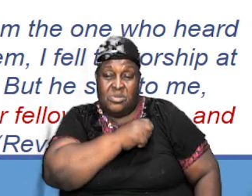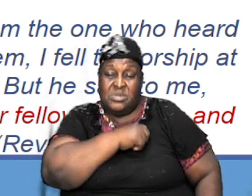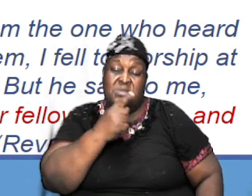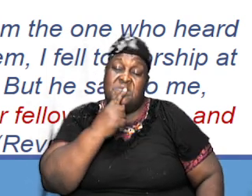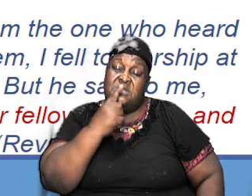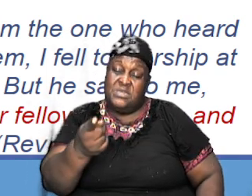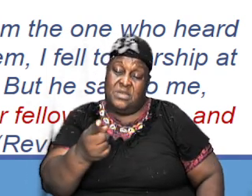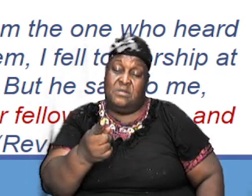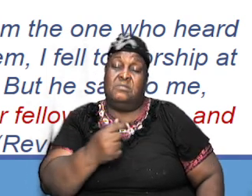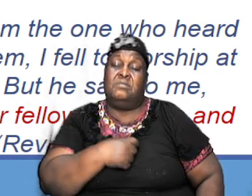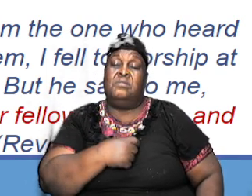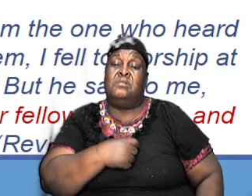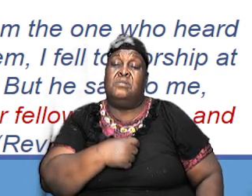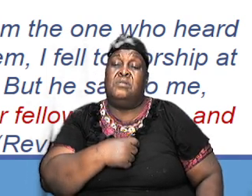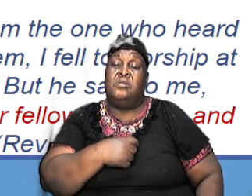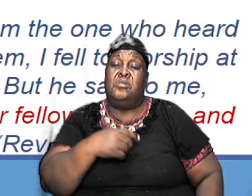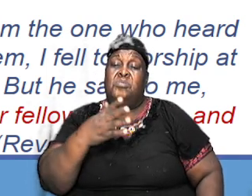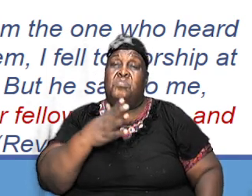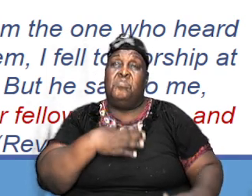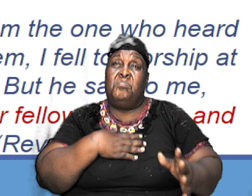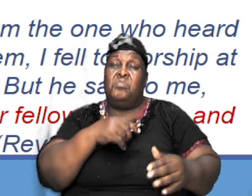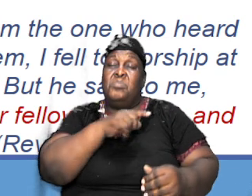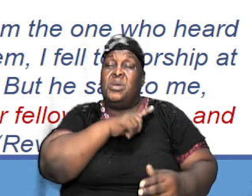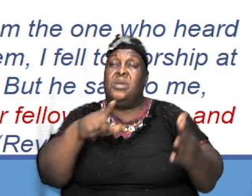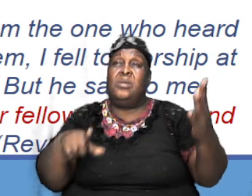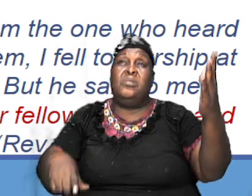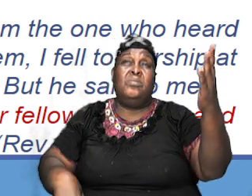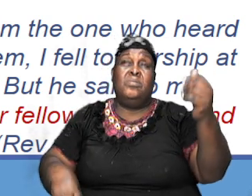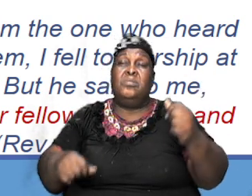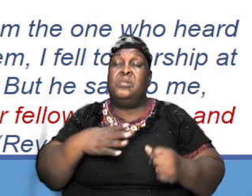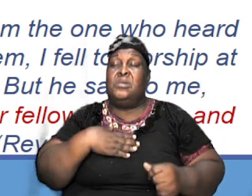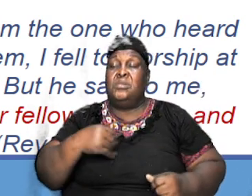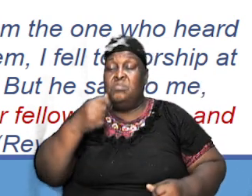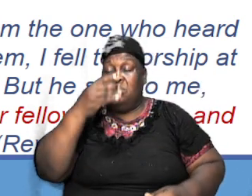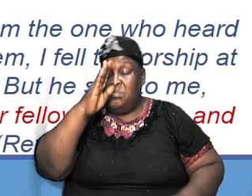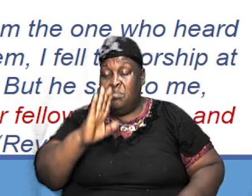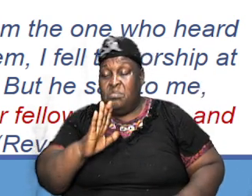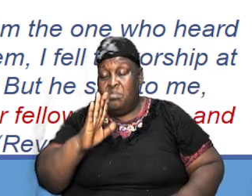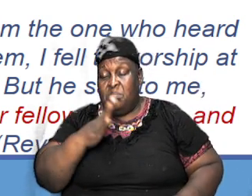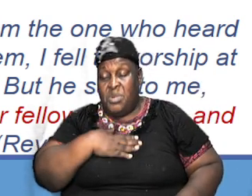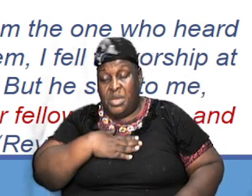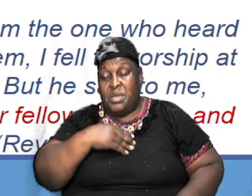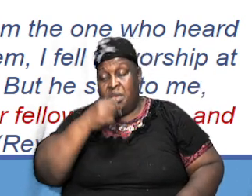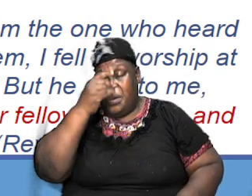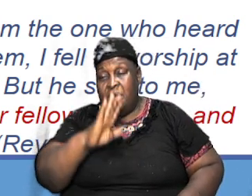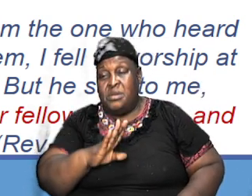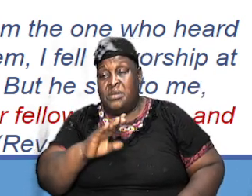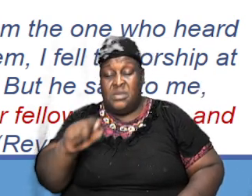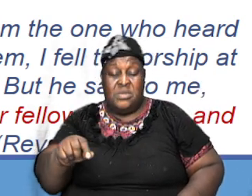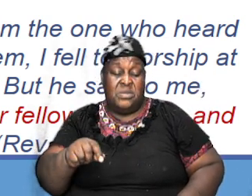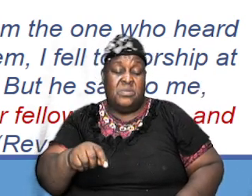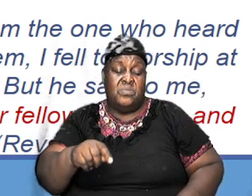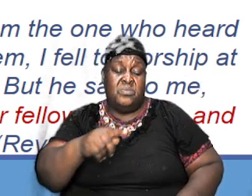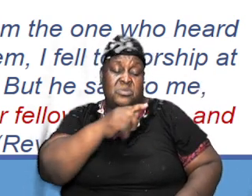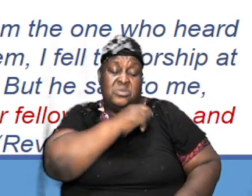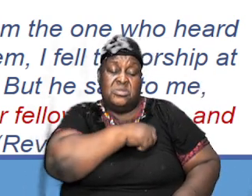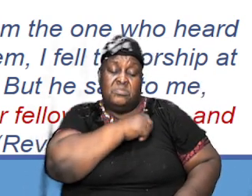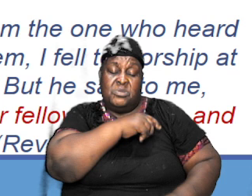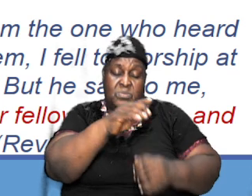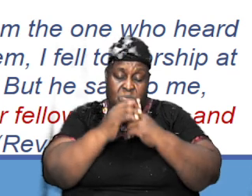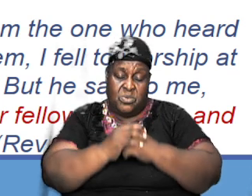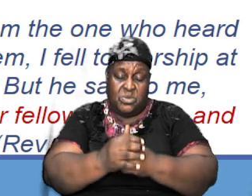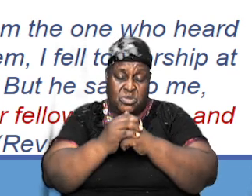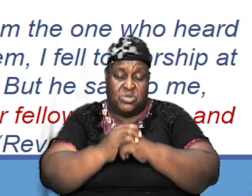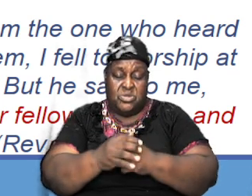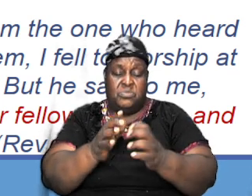response was this. He said, my Lord and my God. This was Thomas worshiping him. And